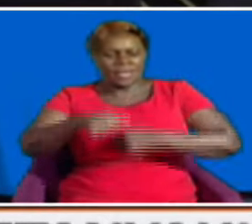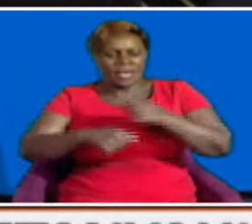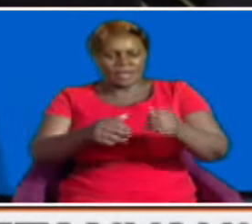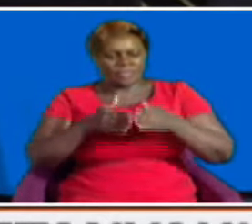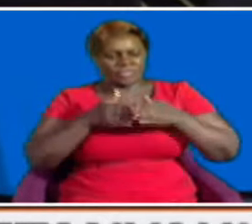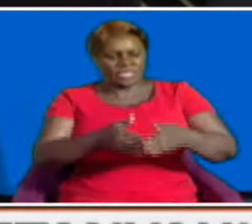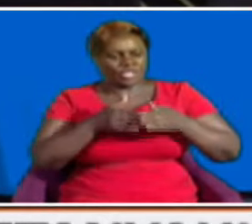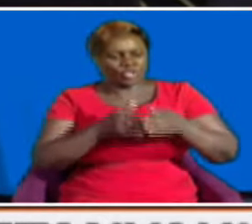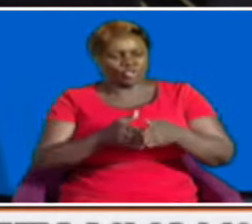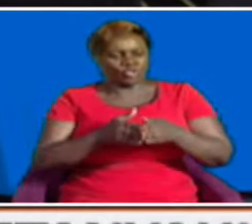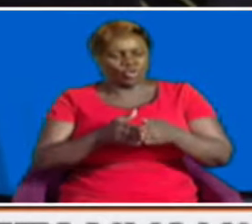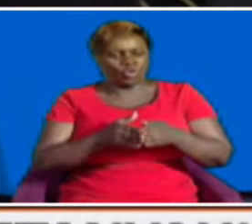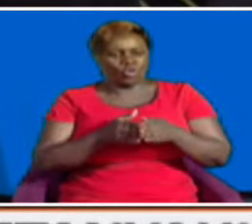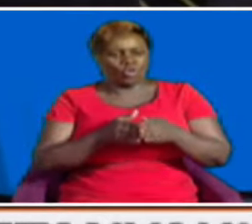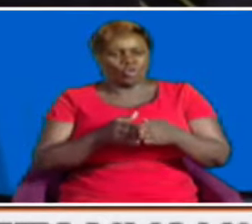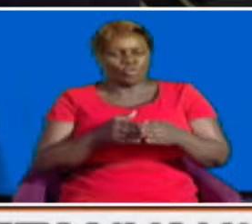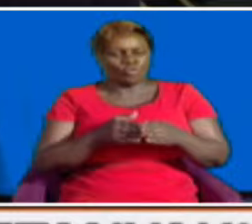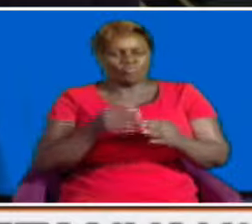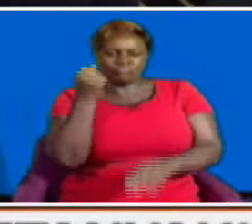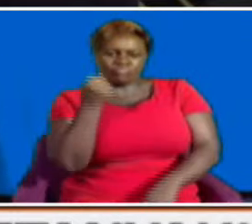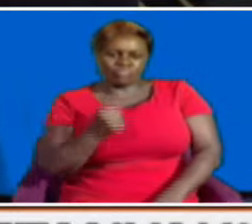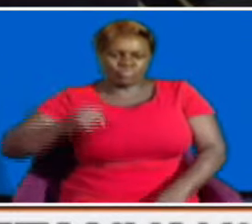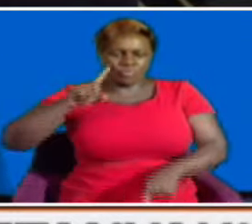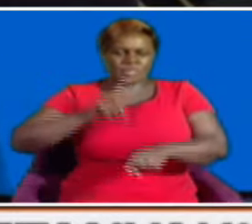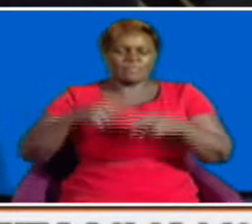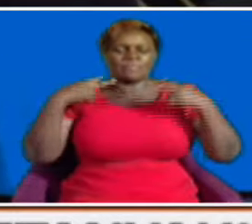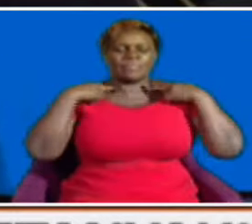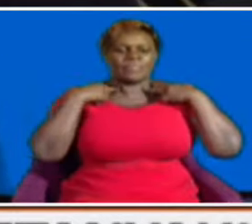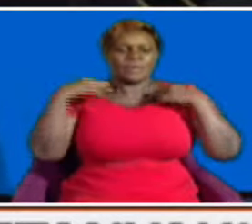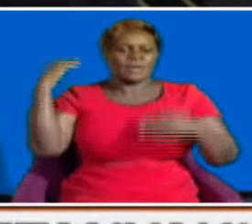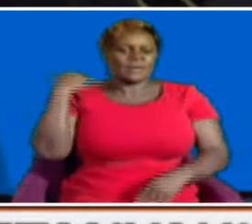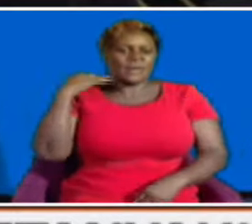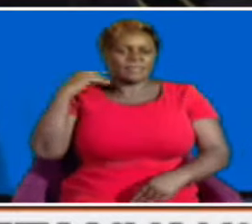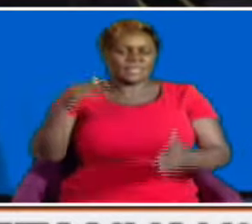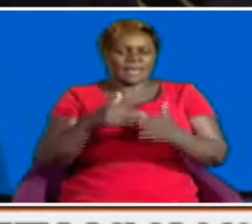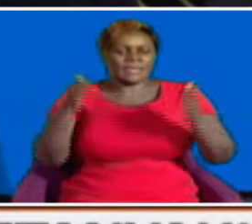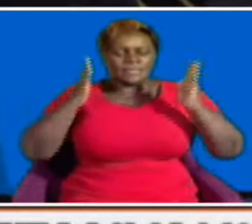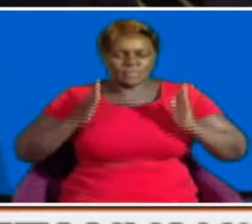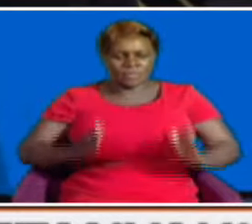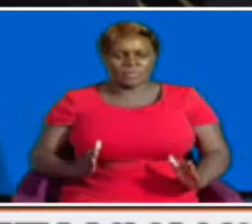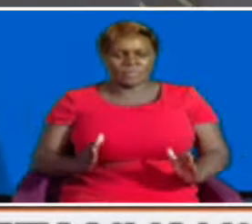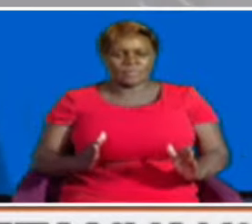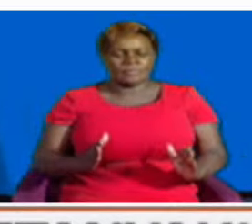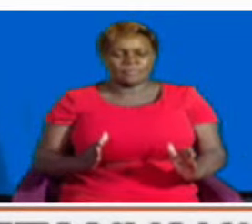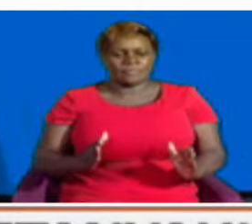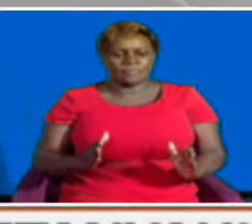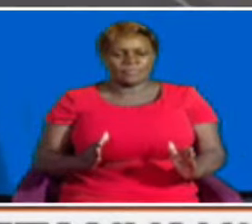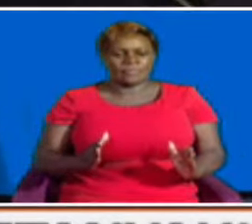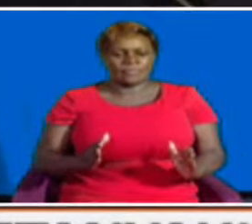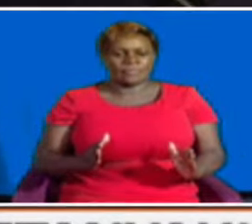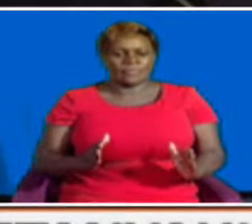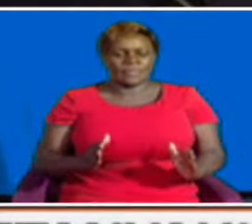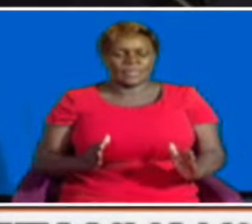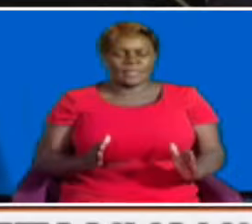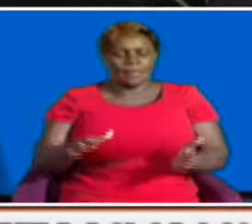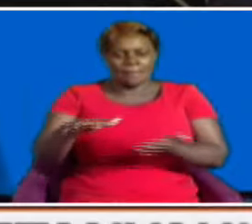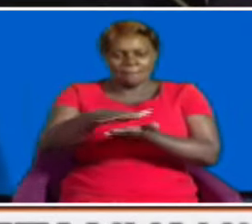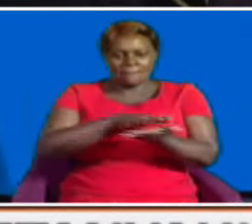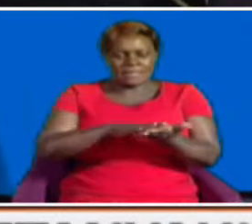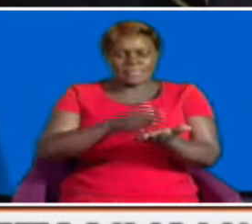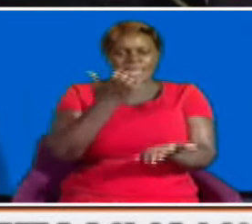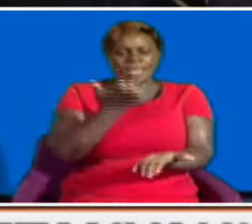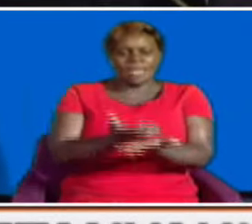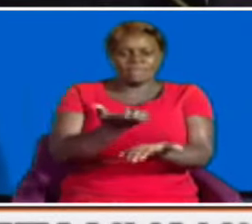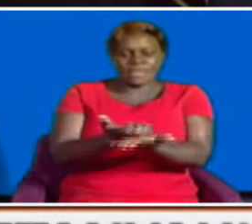sexual violence during captivity as crimes against humanity and as war crimes. On the basis of